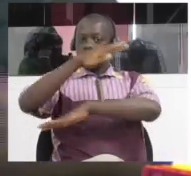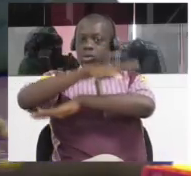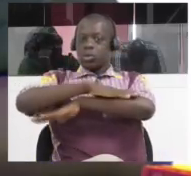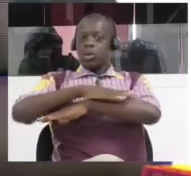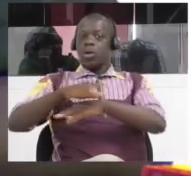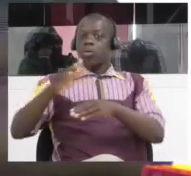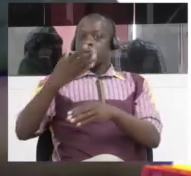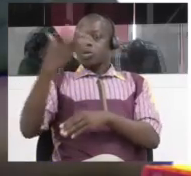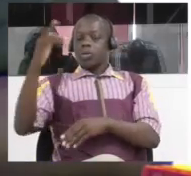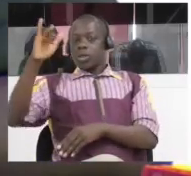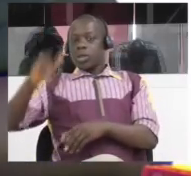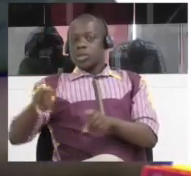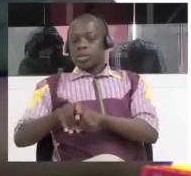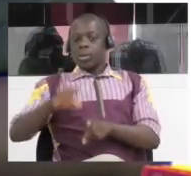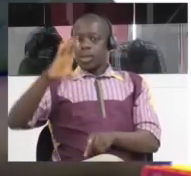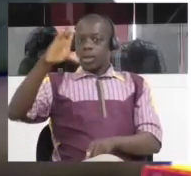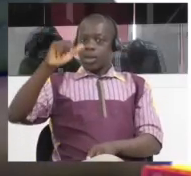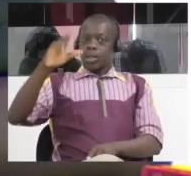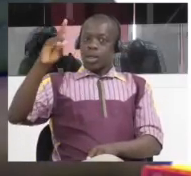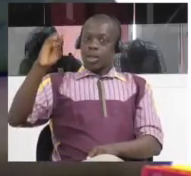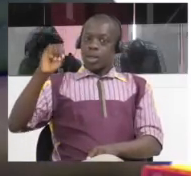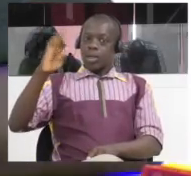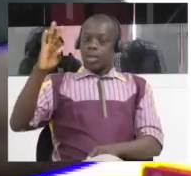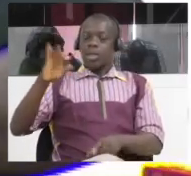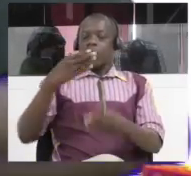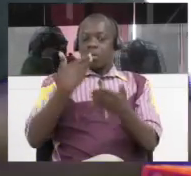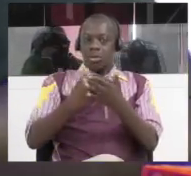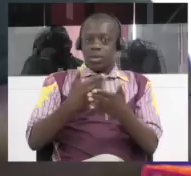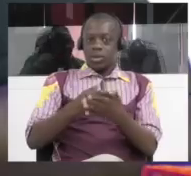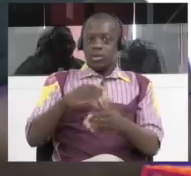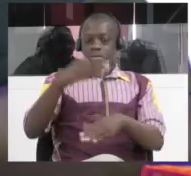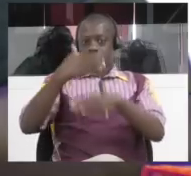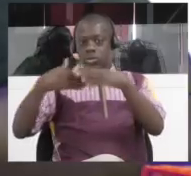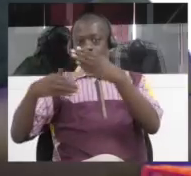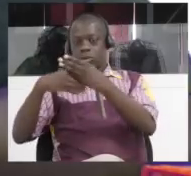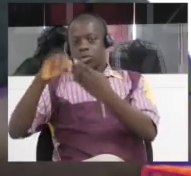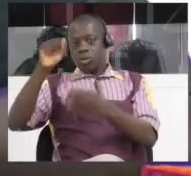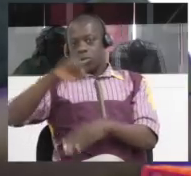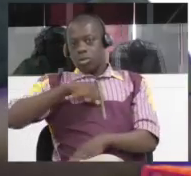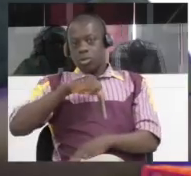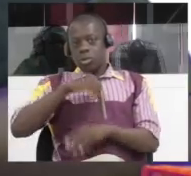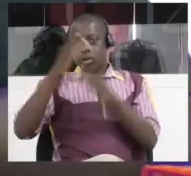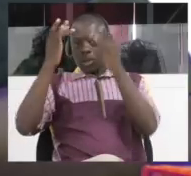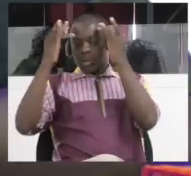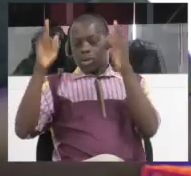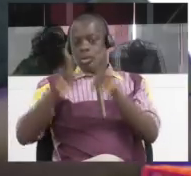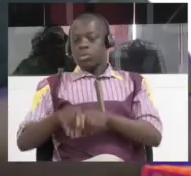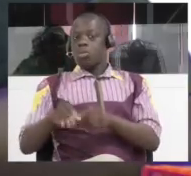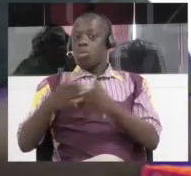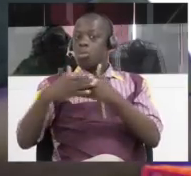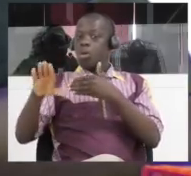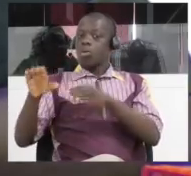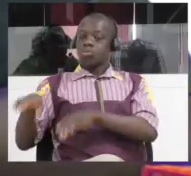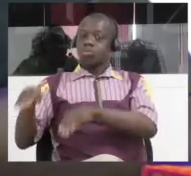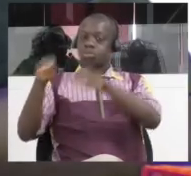then from there on you build up your career. By the time the lot that were posted here, most of them,